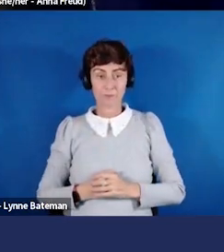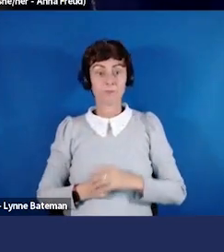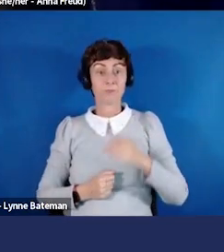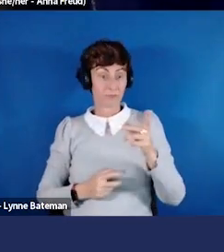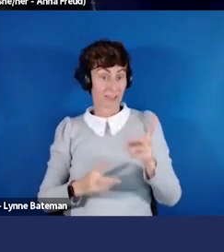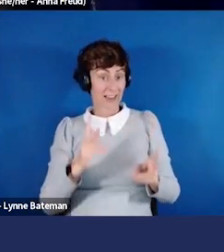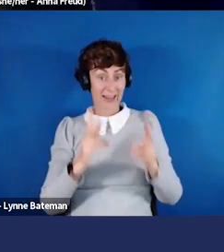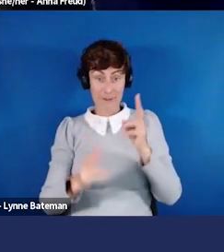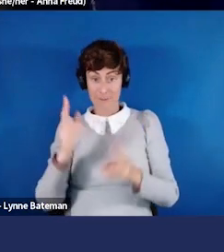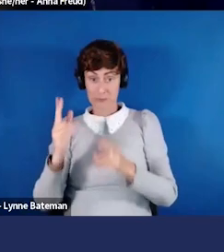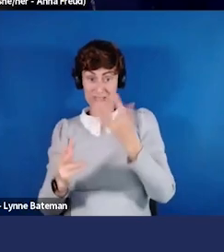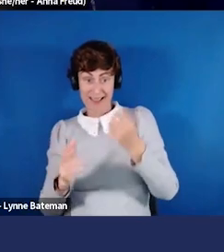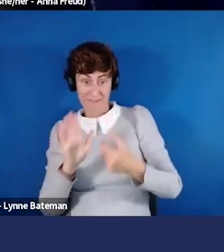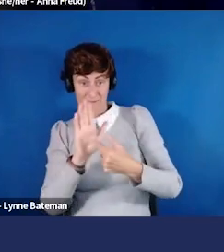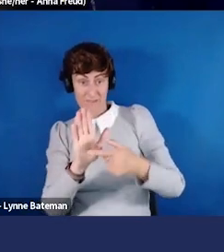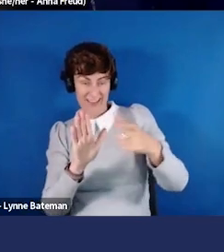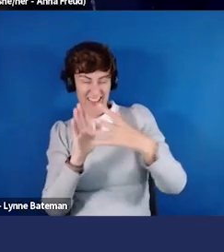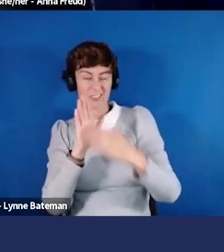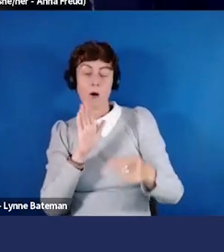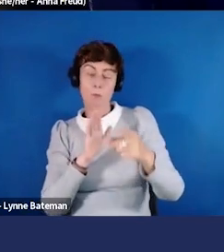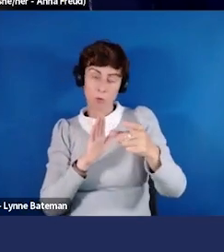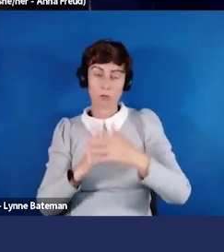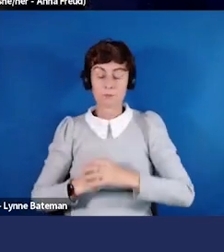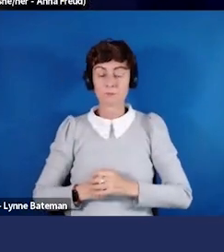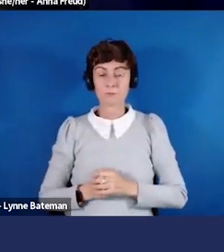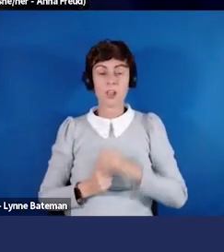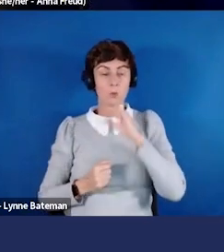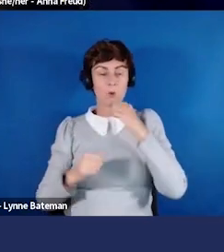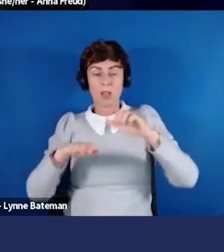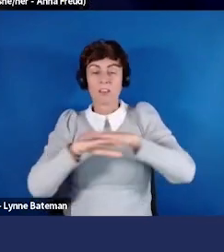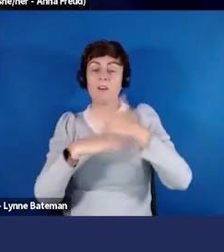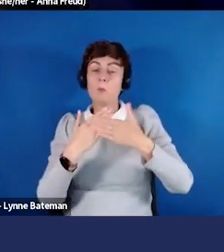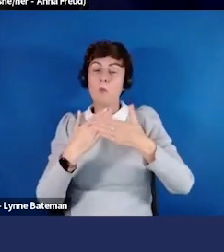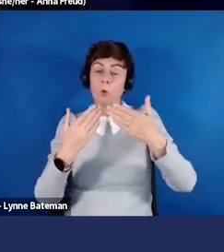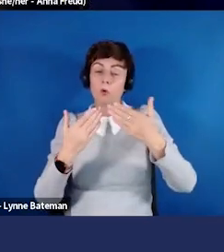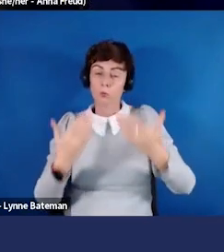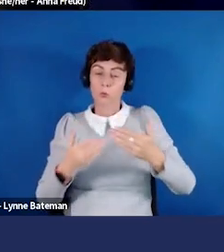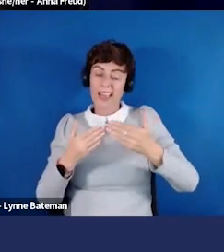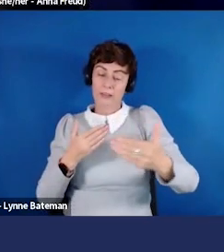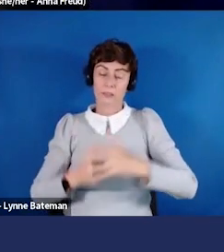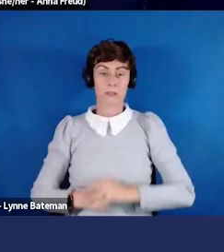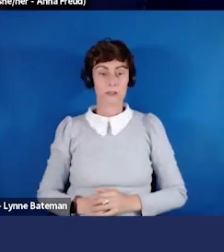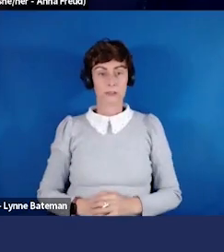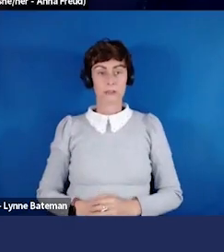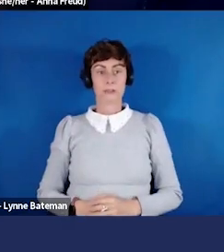get a flavour of what we will be talking about within the resource and what we'll cover in the webinar today.